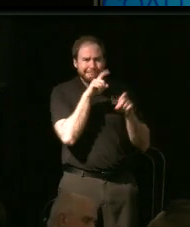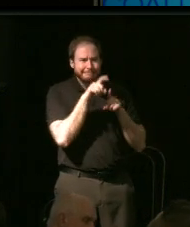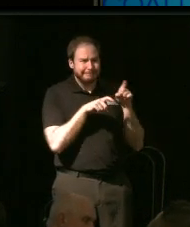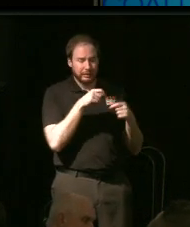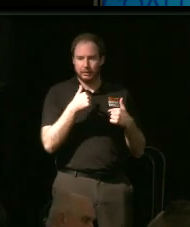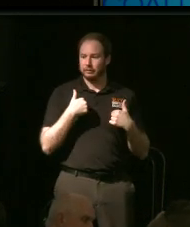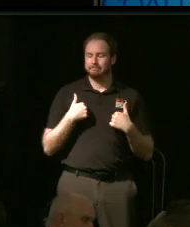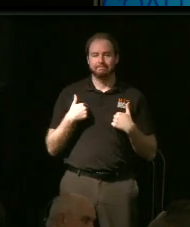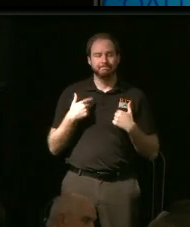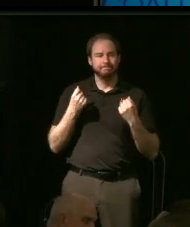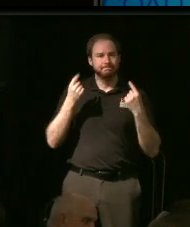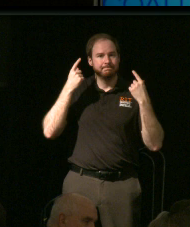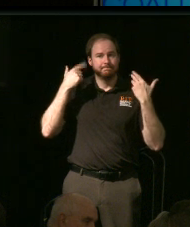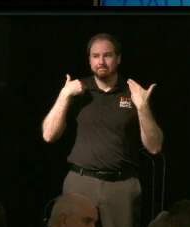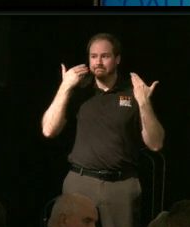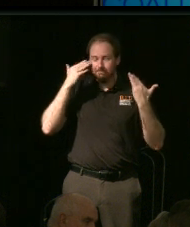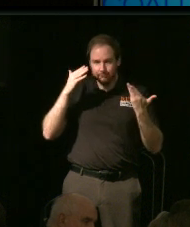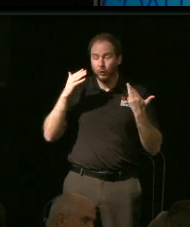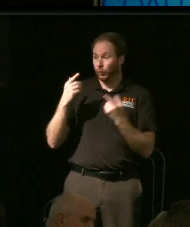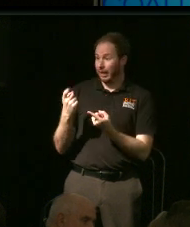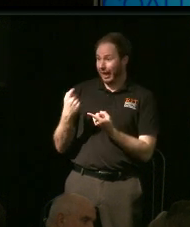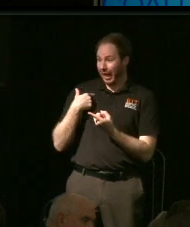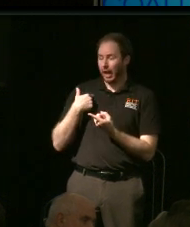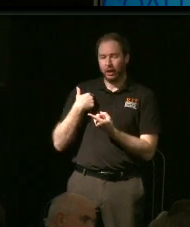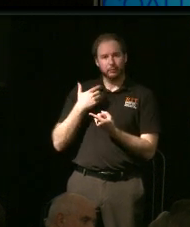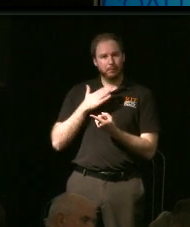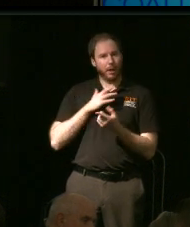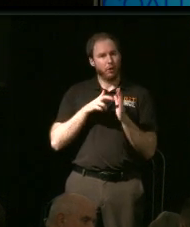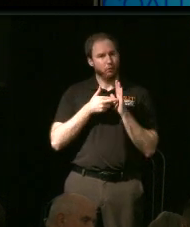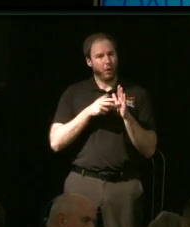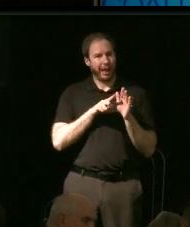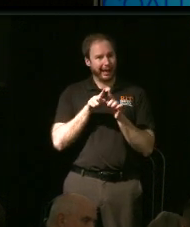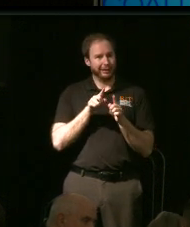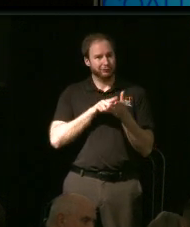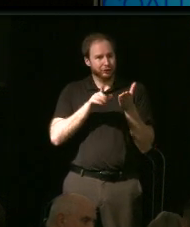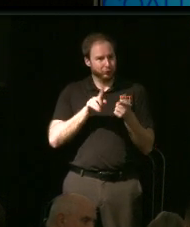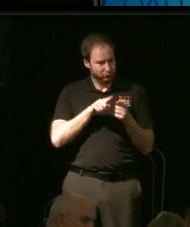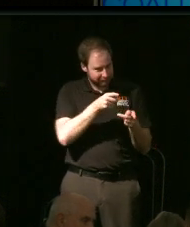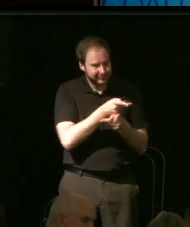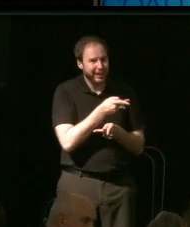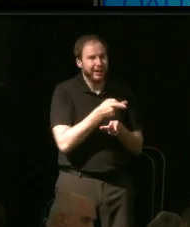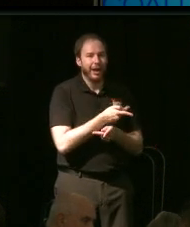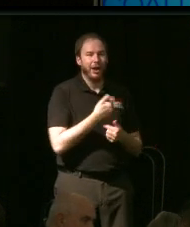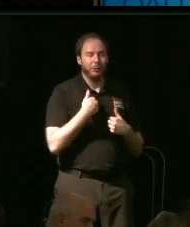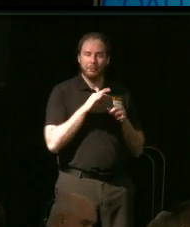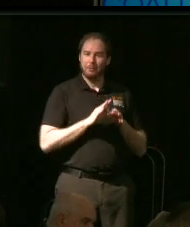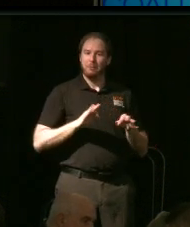can't answer, and I'm like, okay, now I need to know. So it's super important that